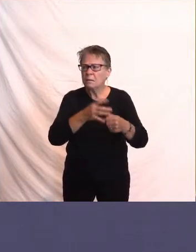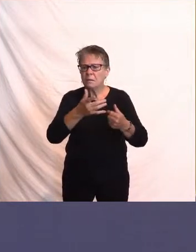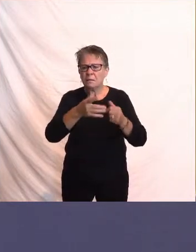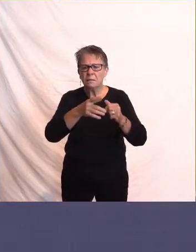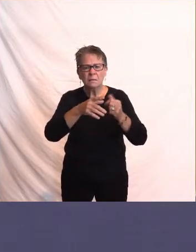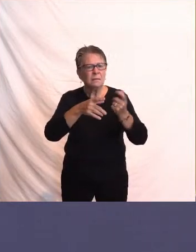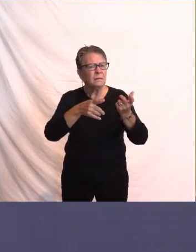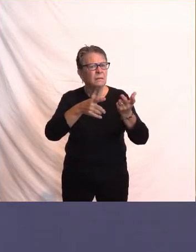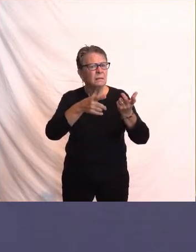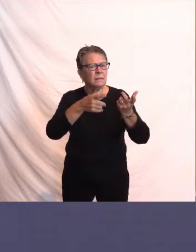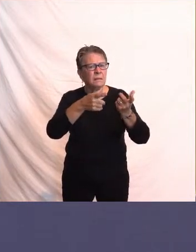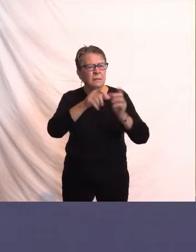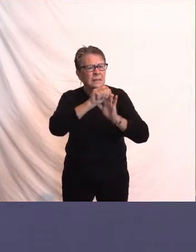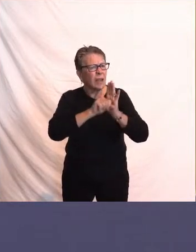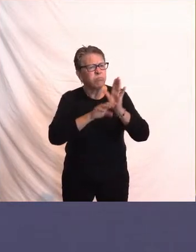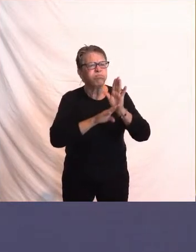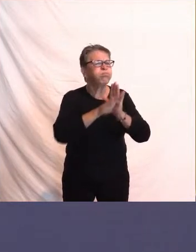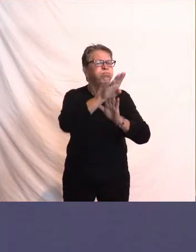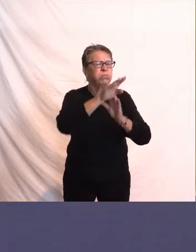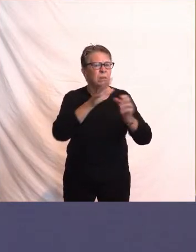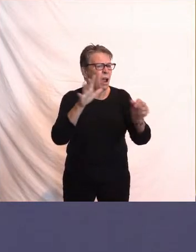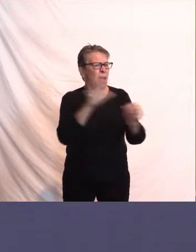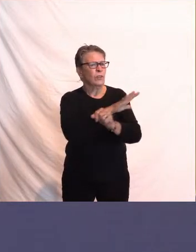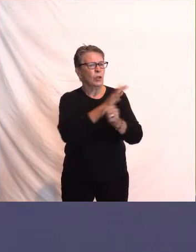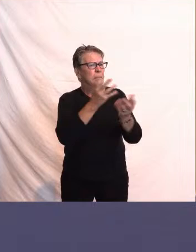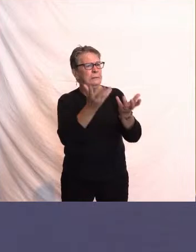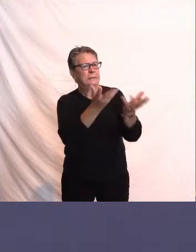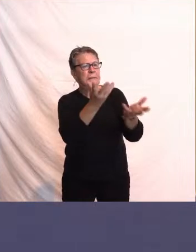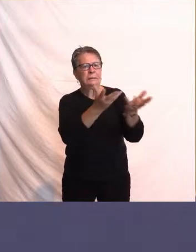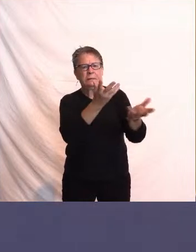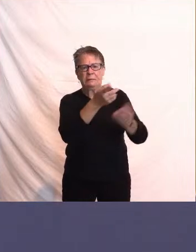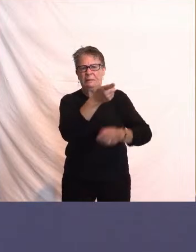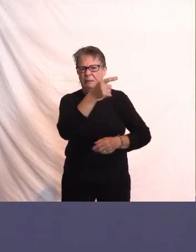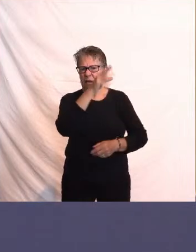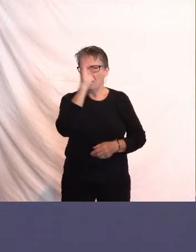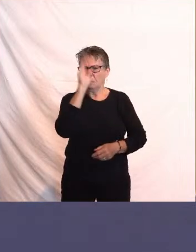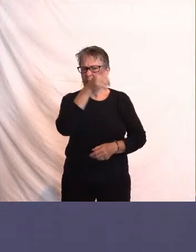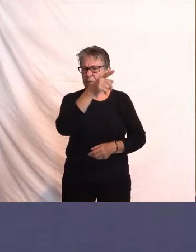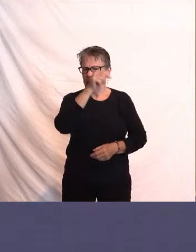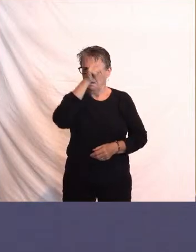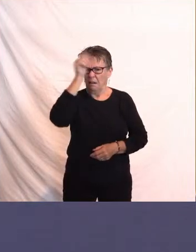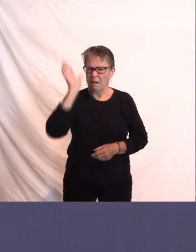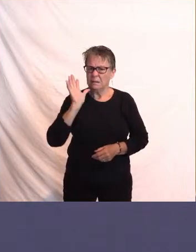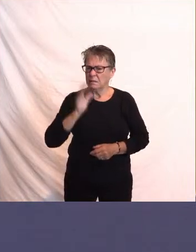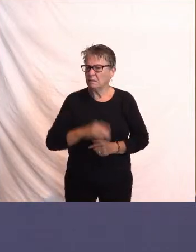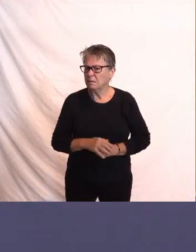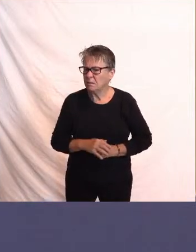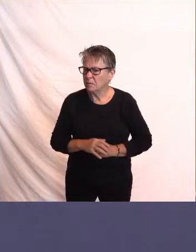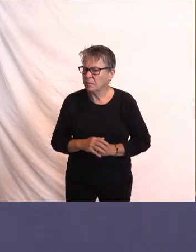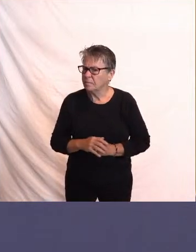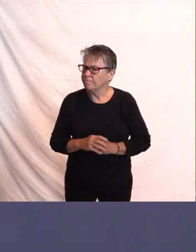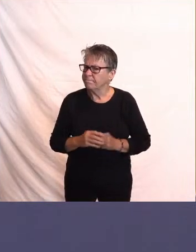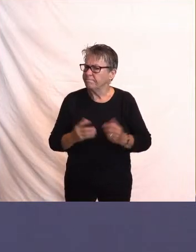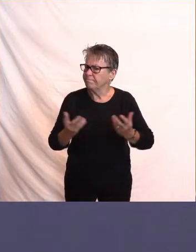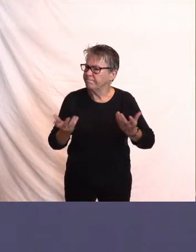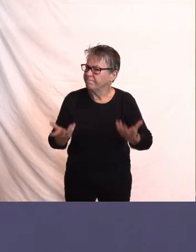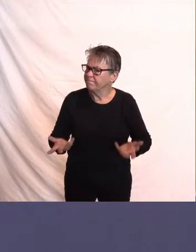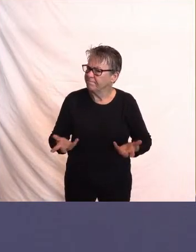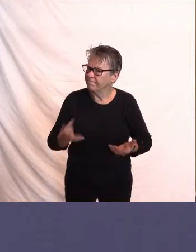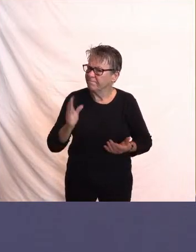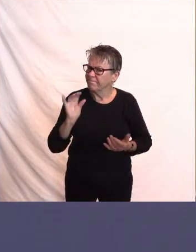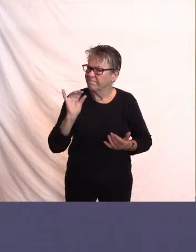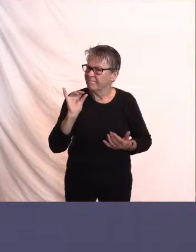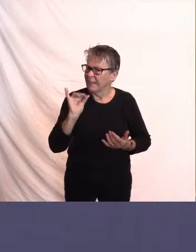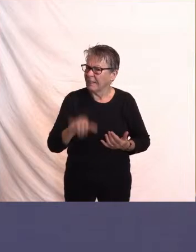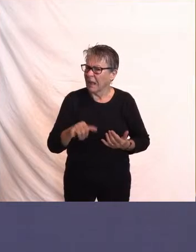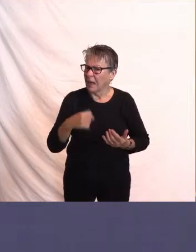it clearly took some edge off our ability to continue to open up everything wide. But we're largely,